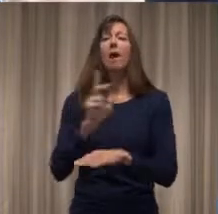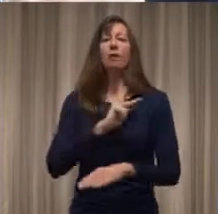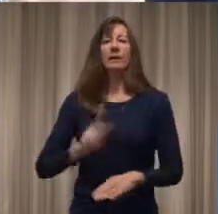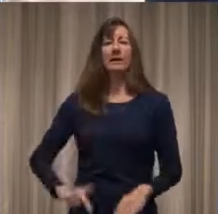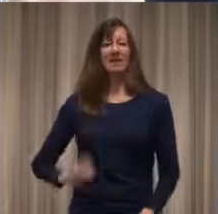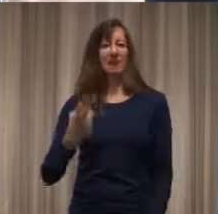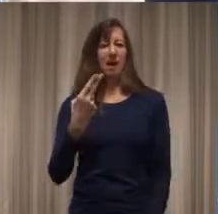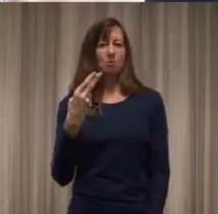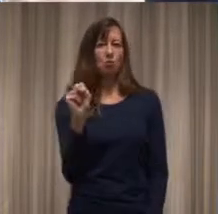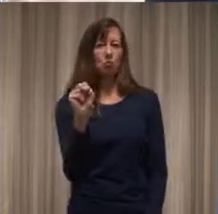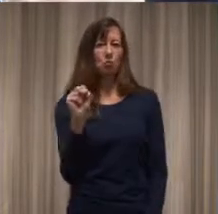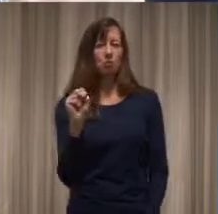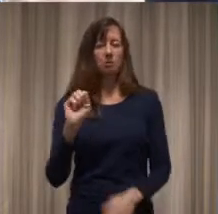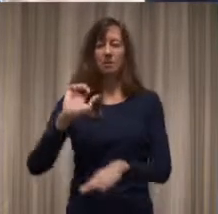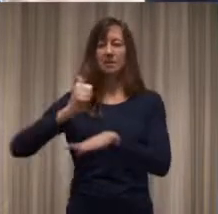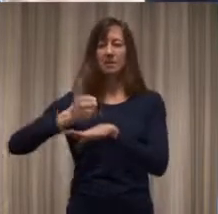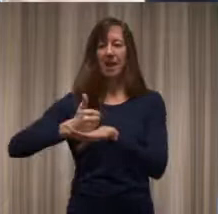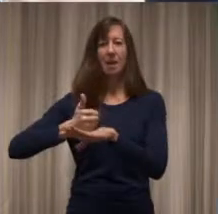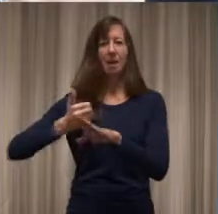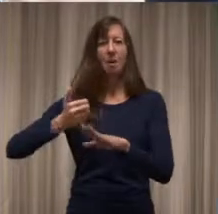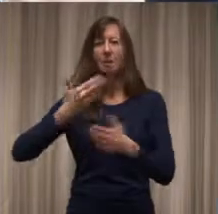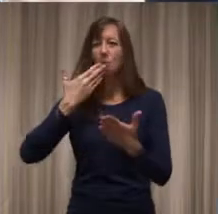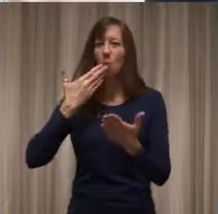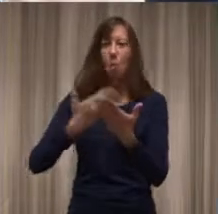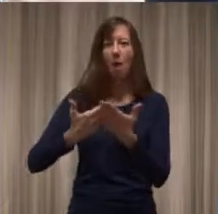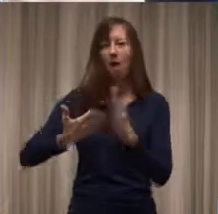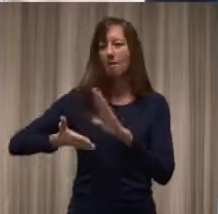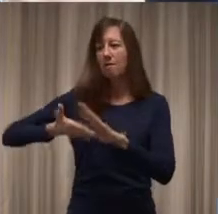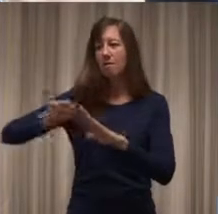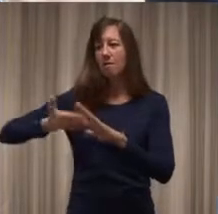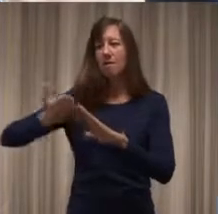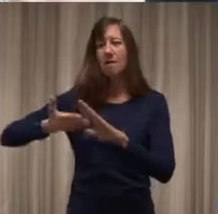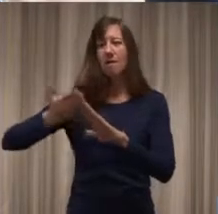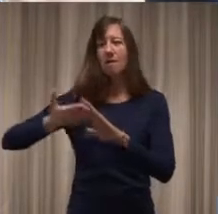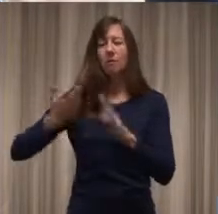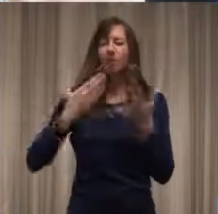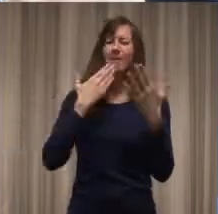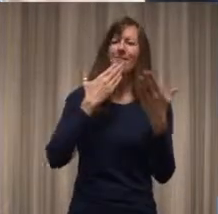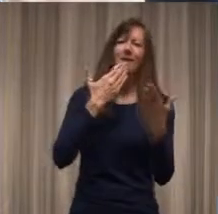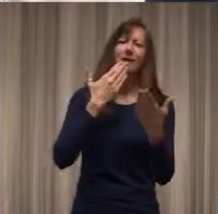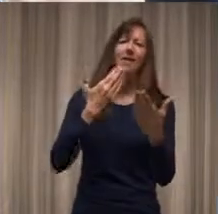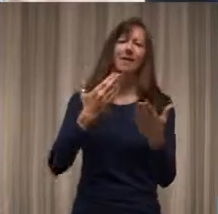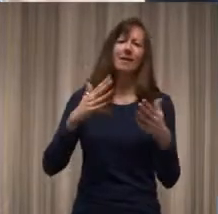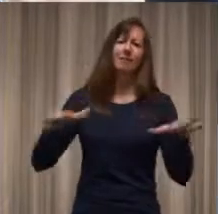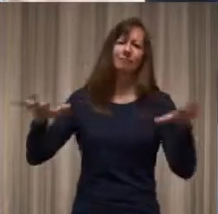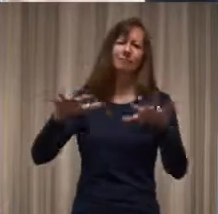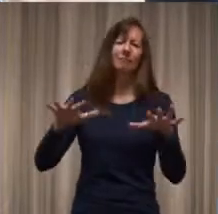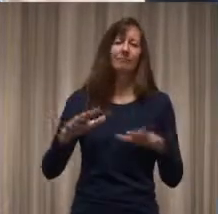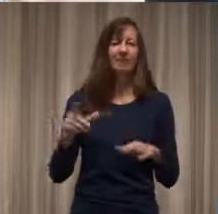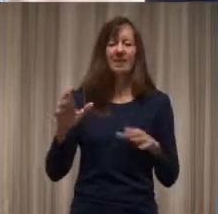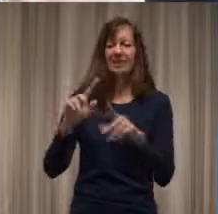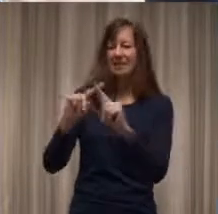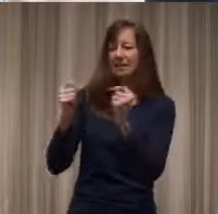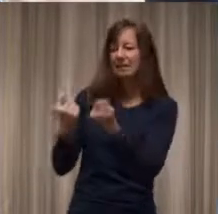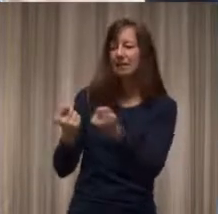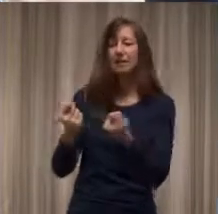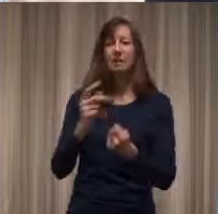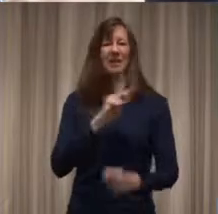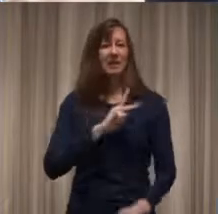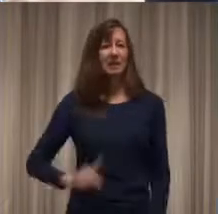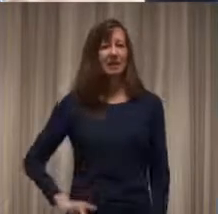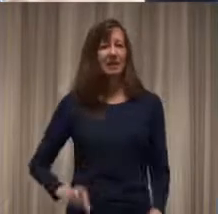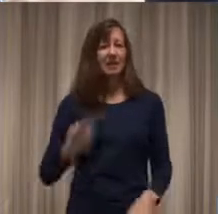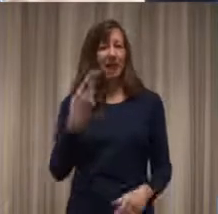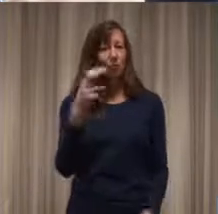operation, and I want to really thank our team. I want to thank the Kingston High School team. We have dozens, if not hundreds